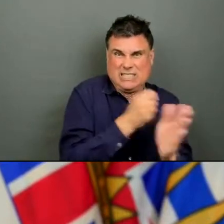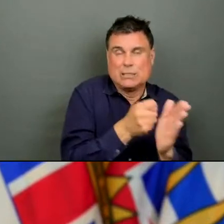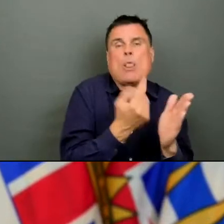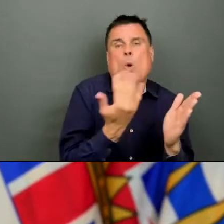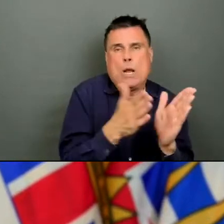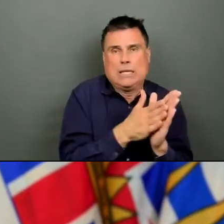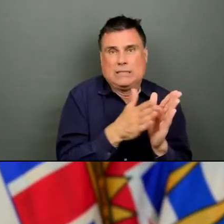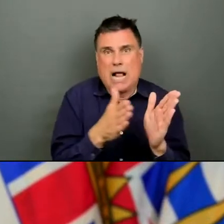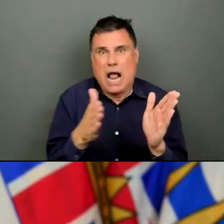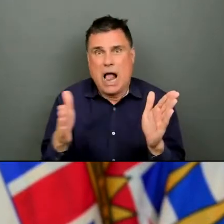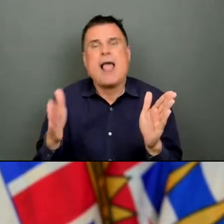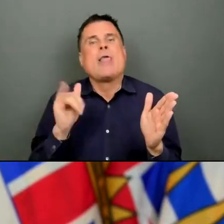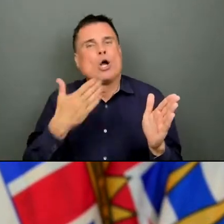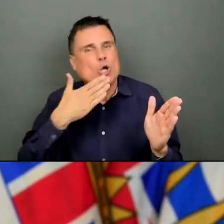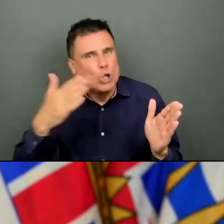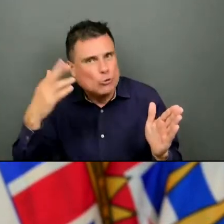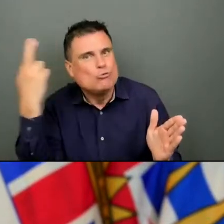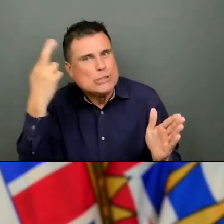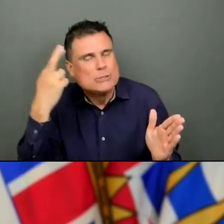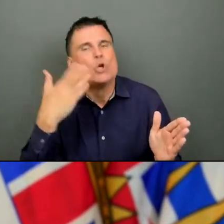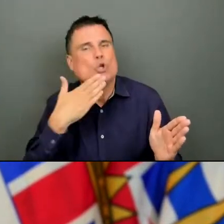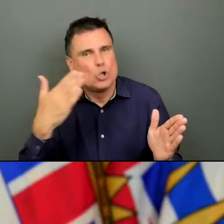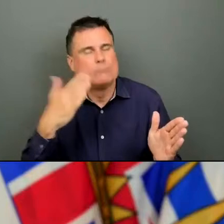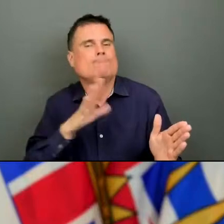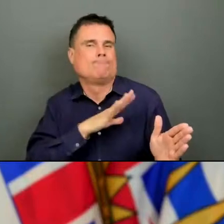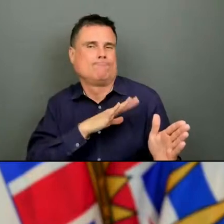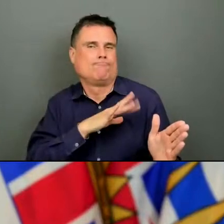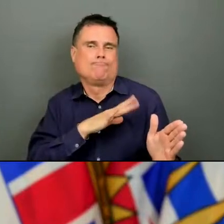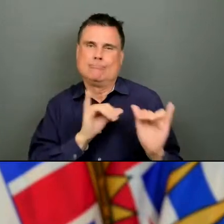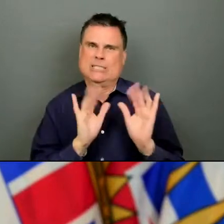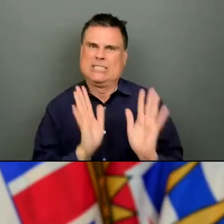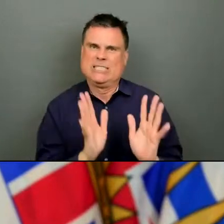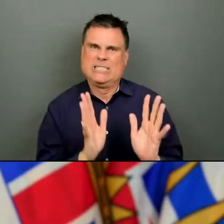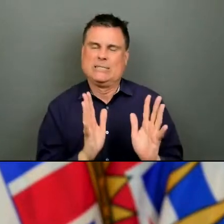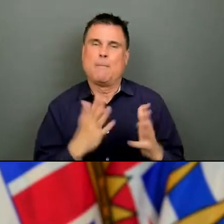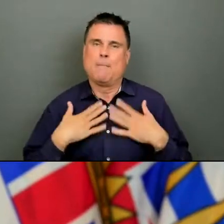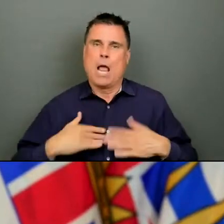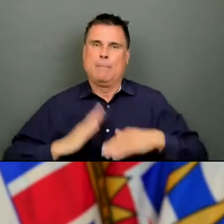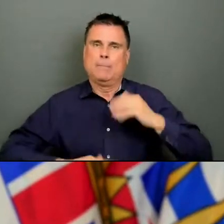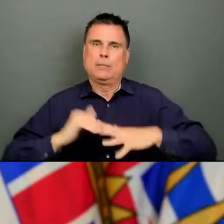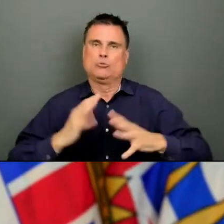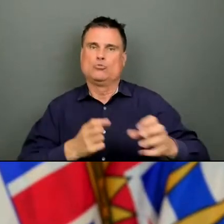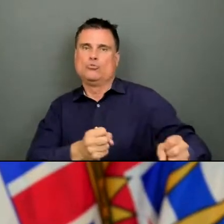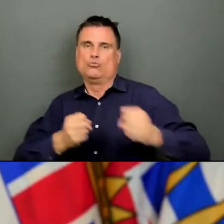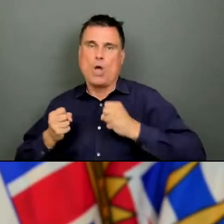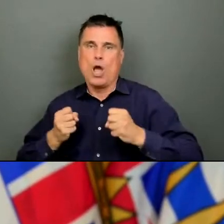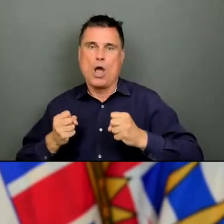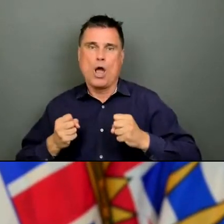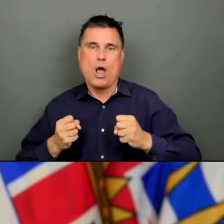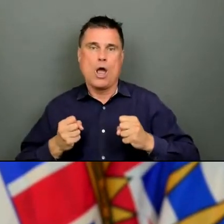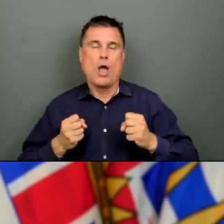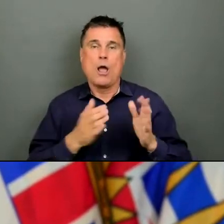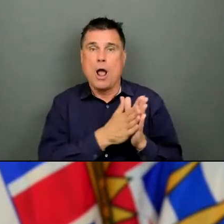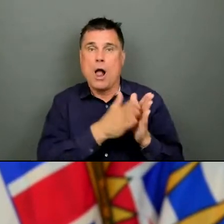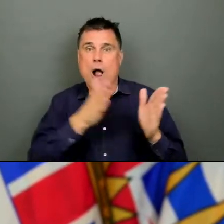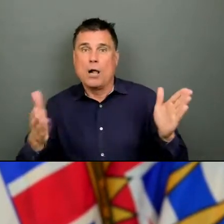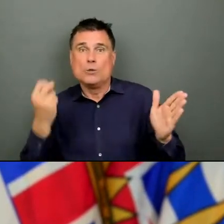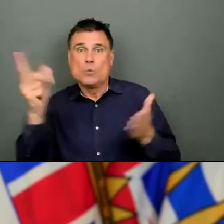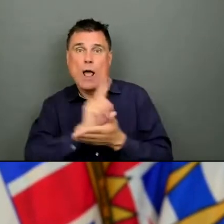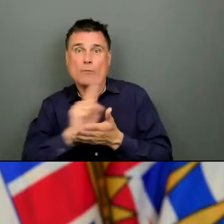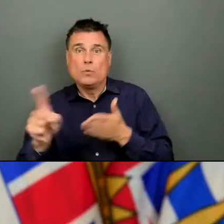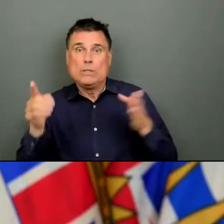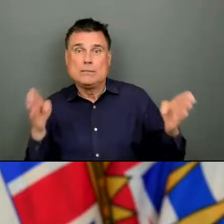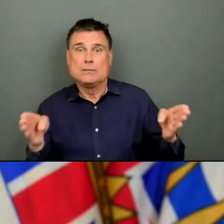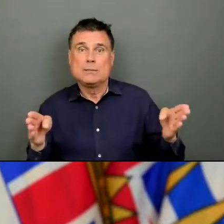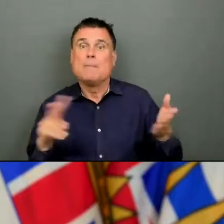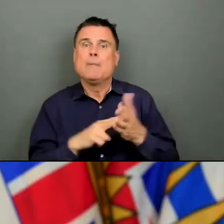seeing that delaying the interval by as much as 12 weeks actually gives people a stronger, longer lasting effect. So